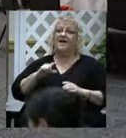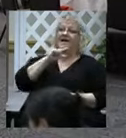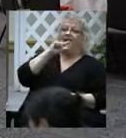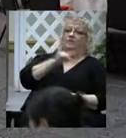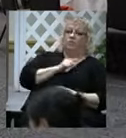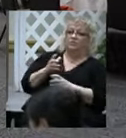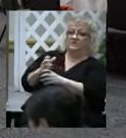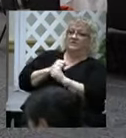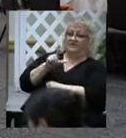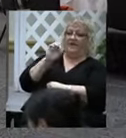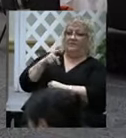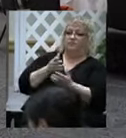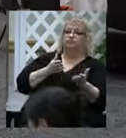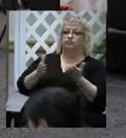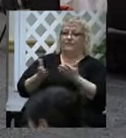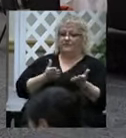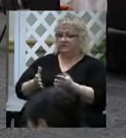Eligibility.